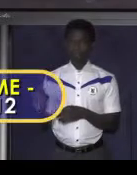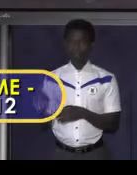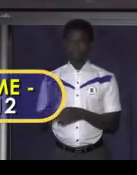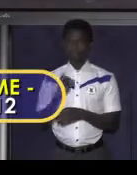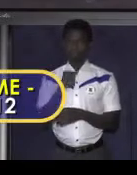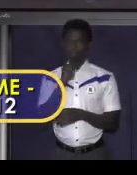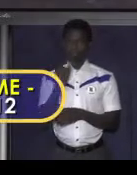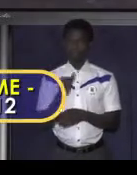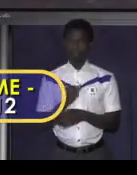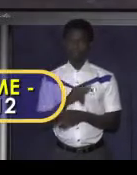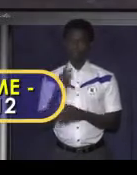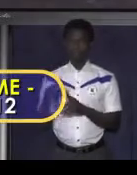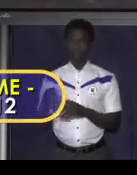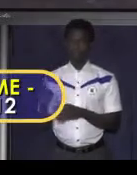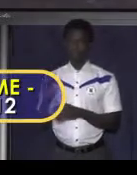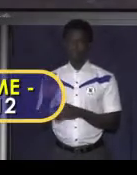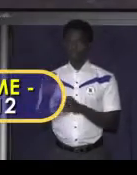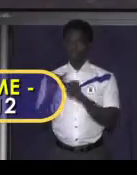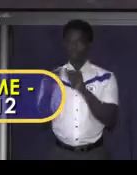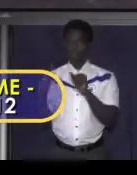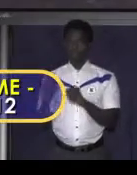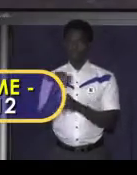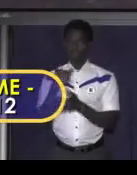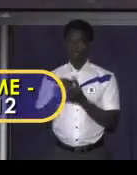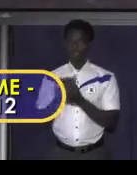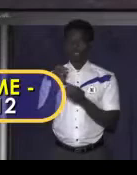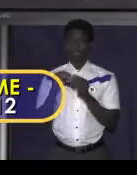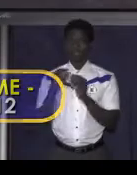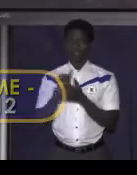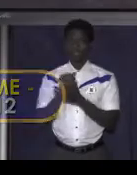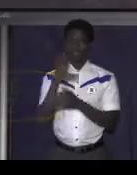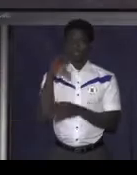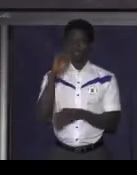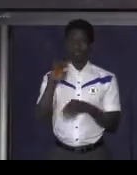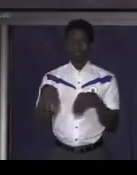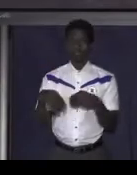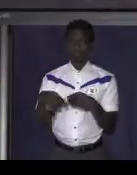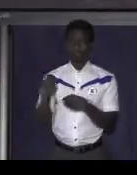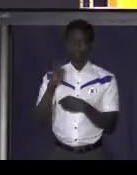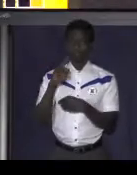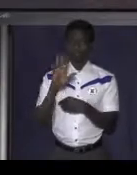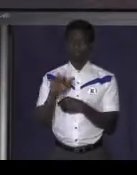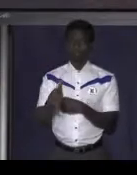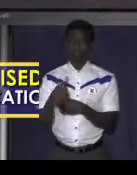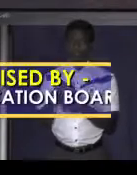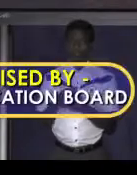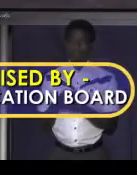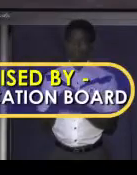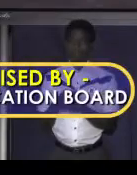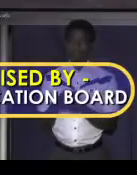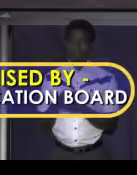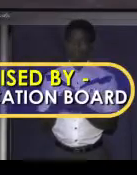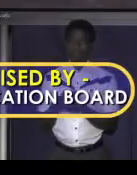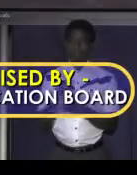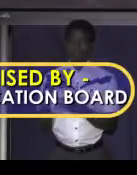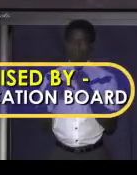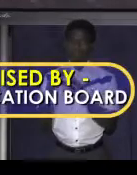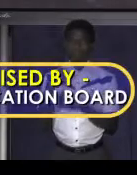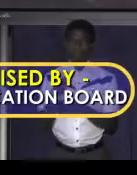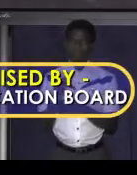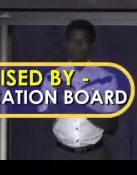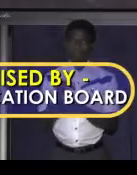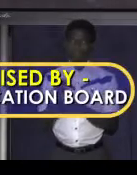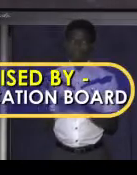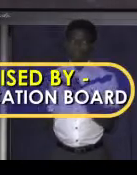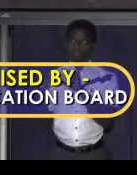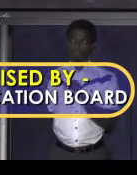480 is not a perfect square. Is that the number you selected? Give yourself a tick. Next question says, what is the